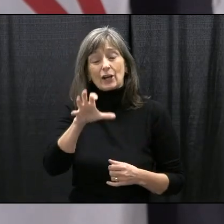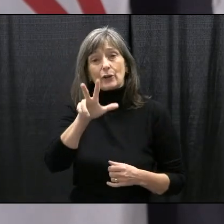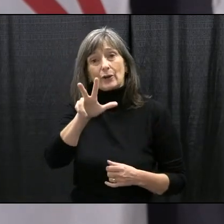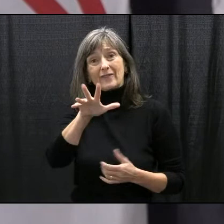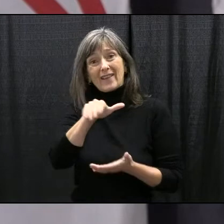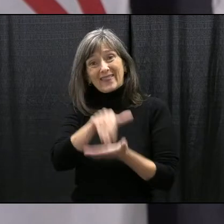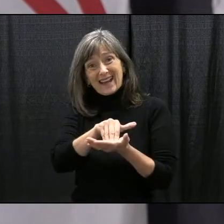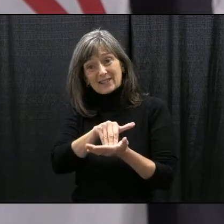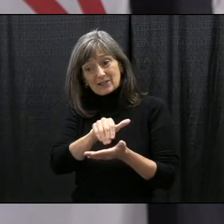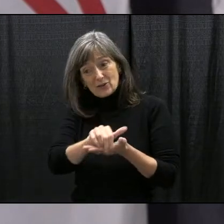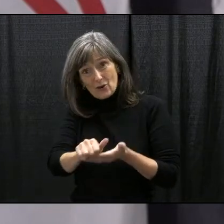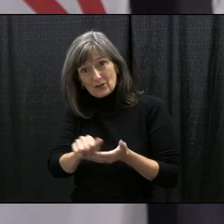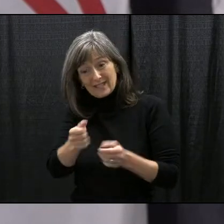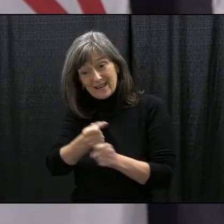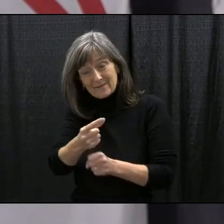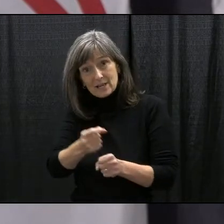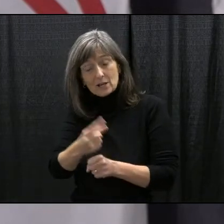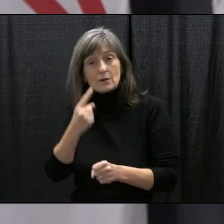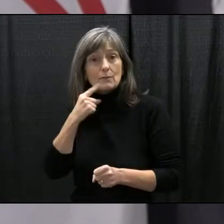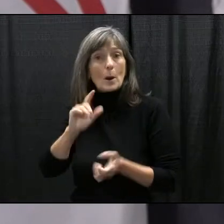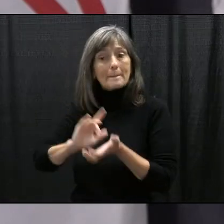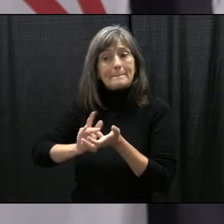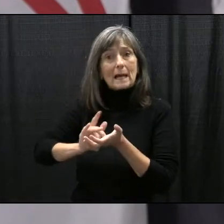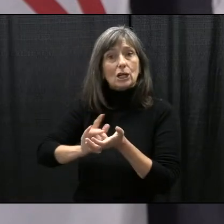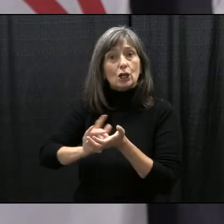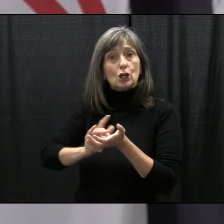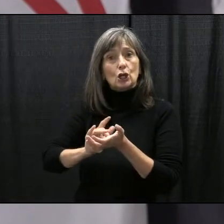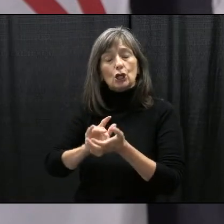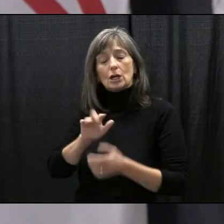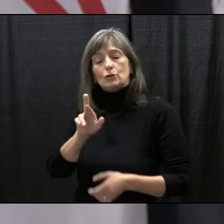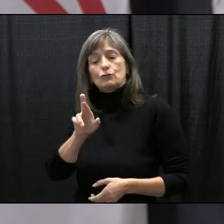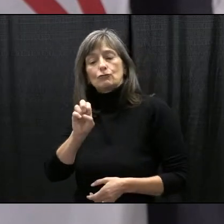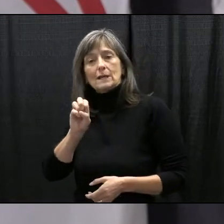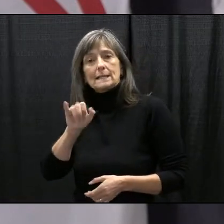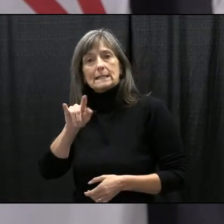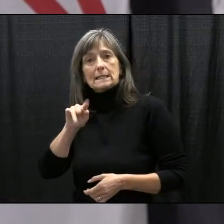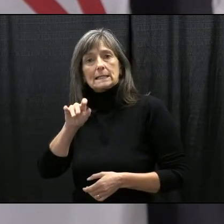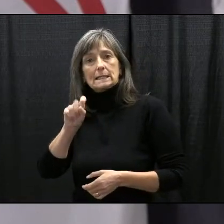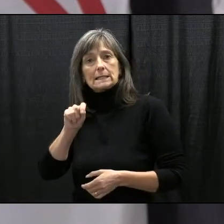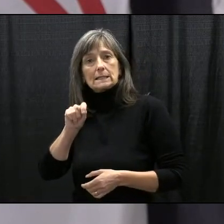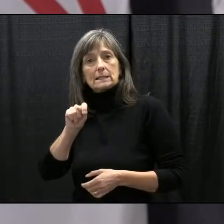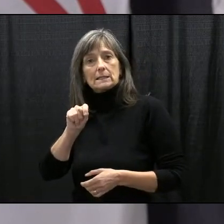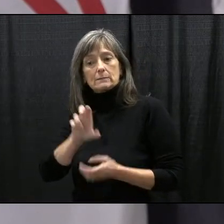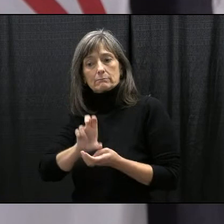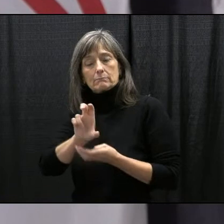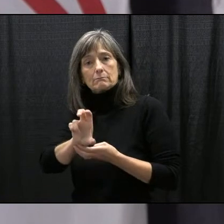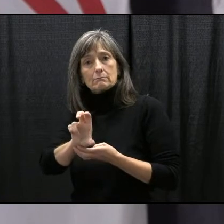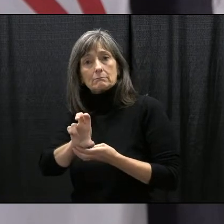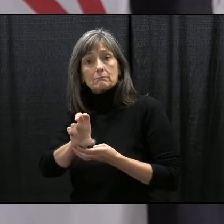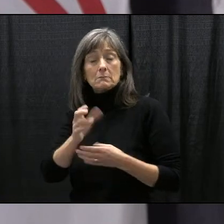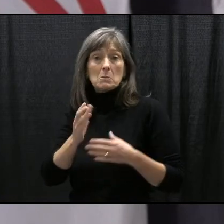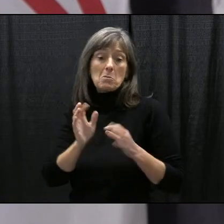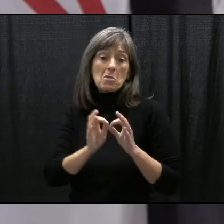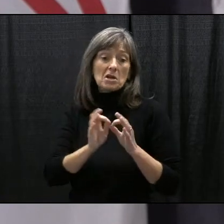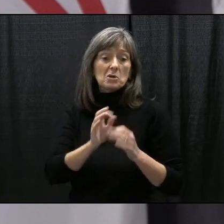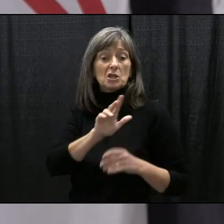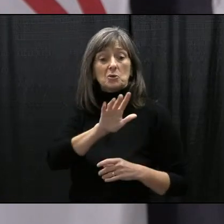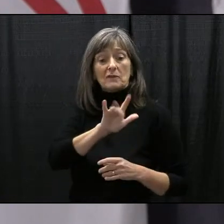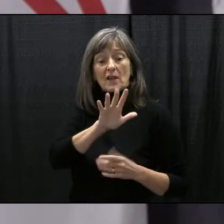$935,000 each year for a medical resident bursary program, with amounts ranging from $25,000